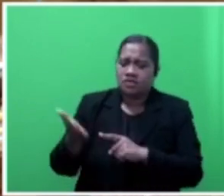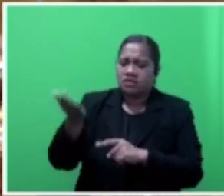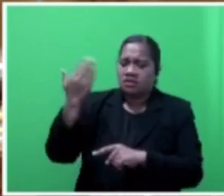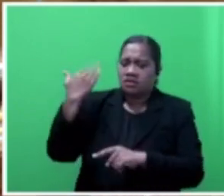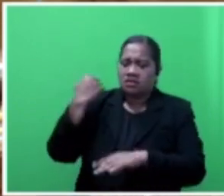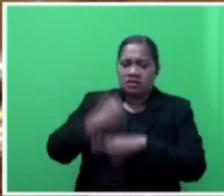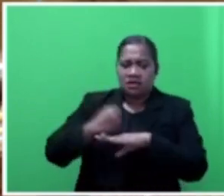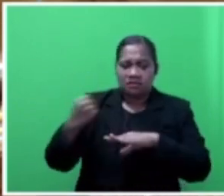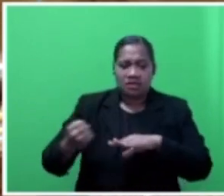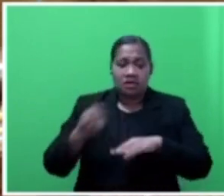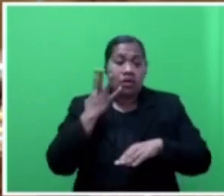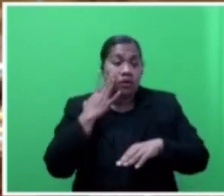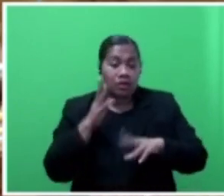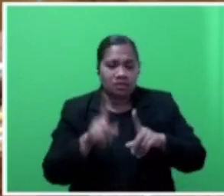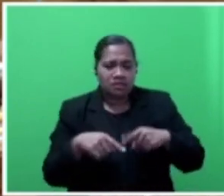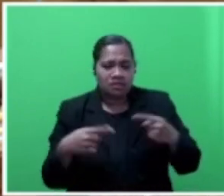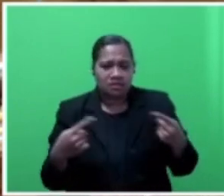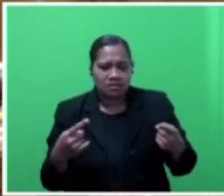don't go right.